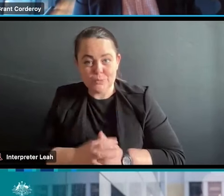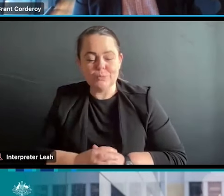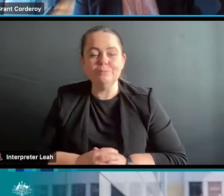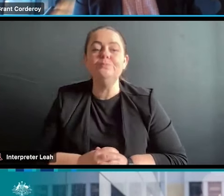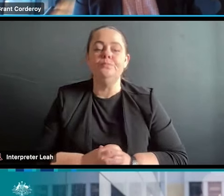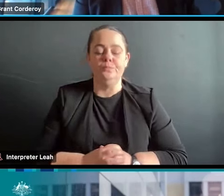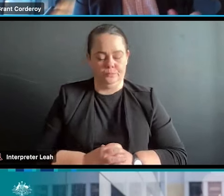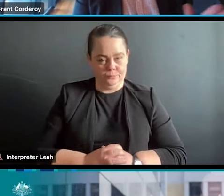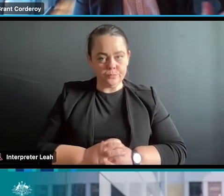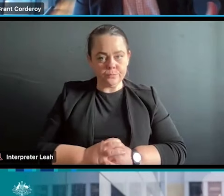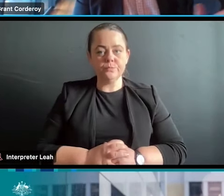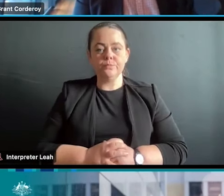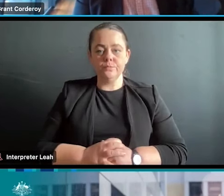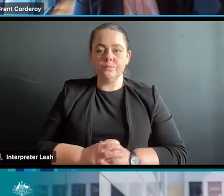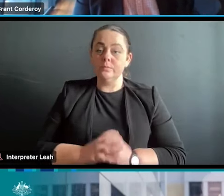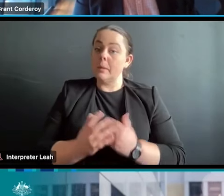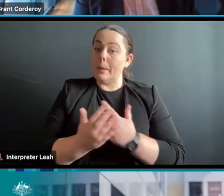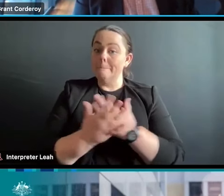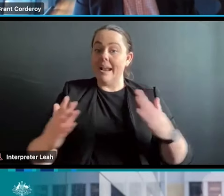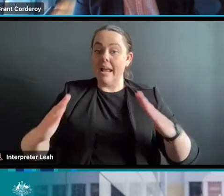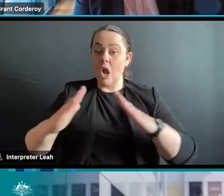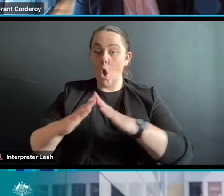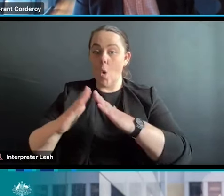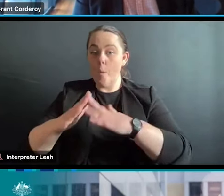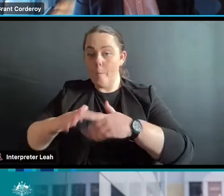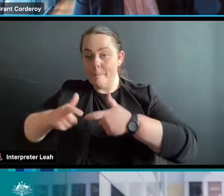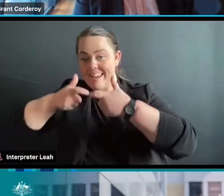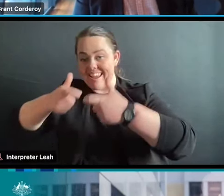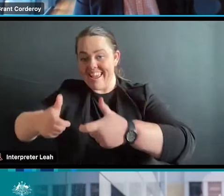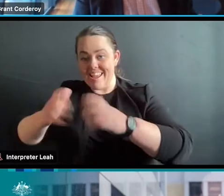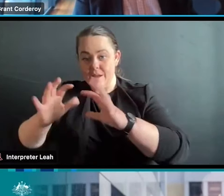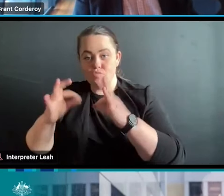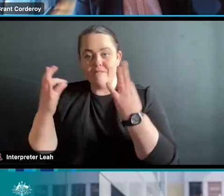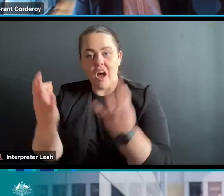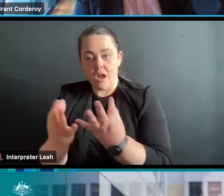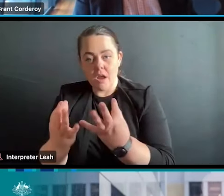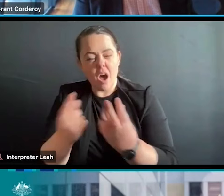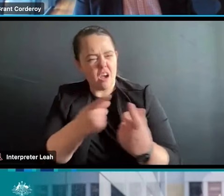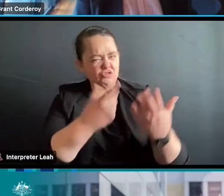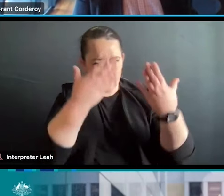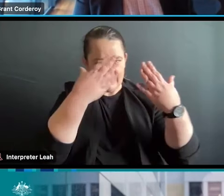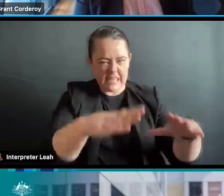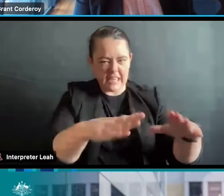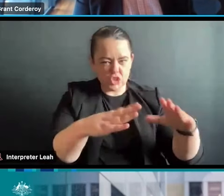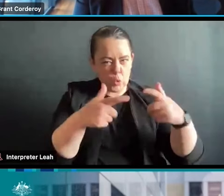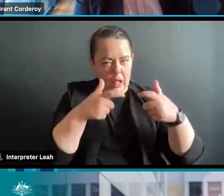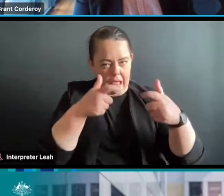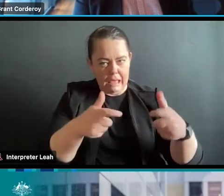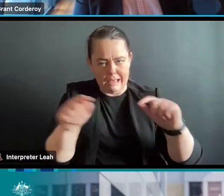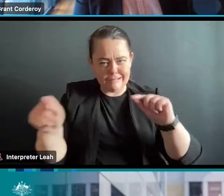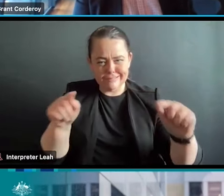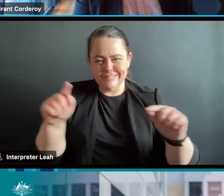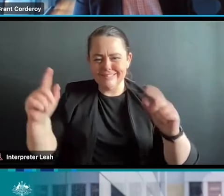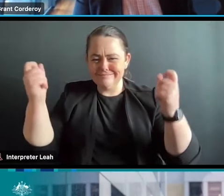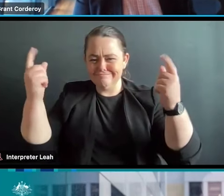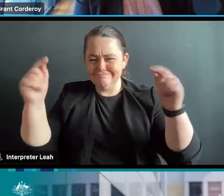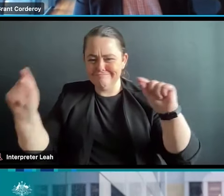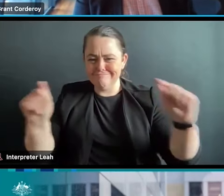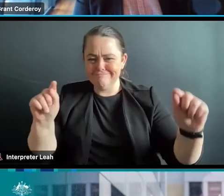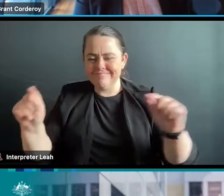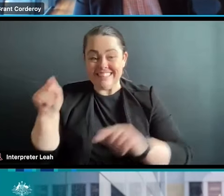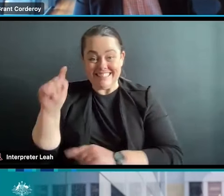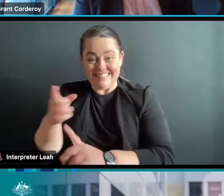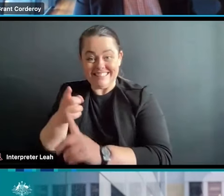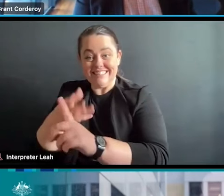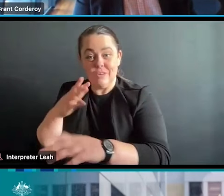providers who also with residential care will understand where I'm coming from. This has been particularly for home care